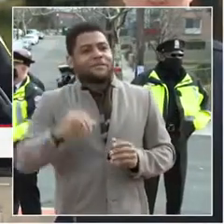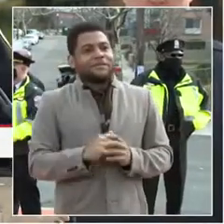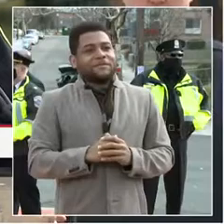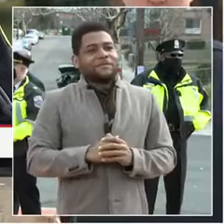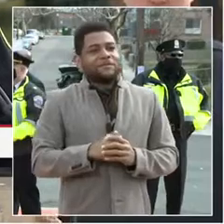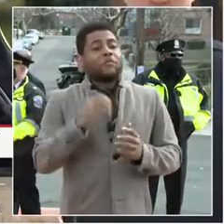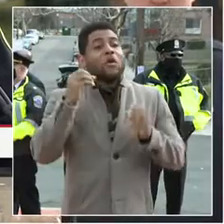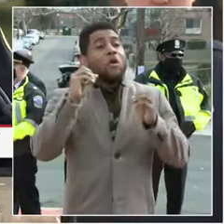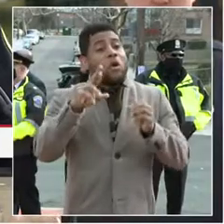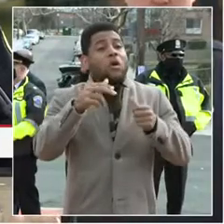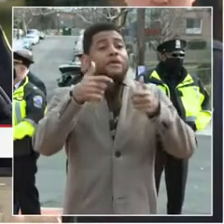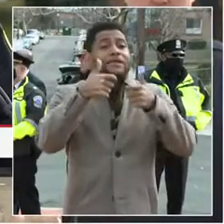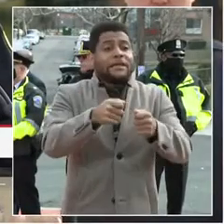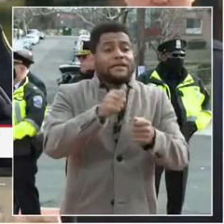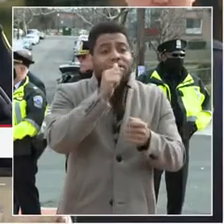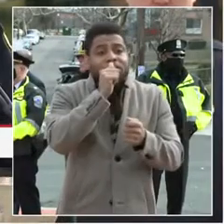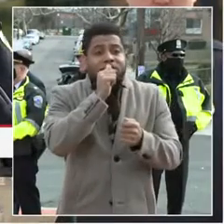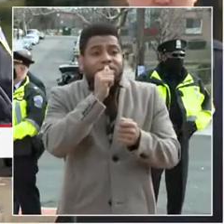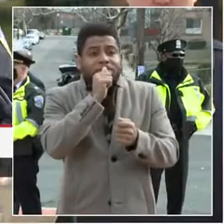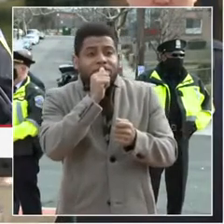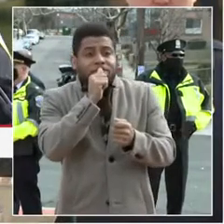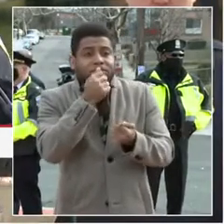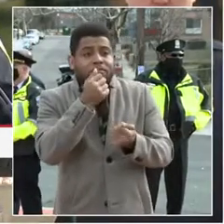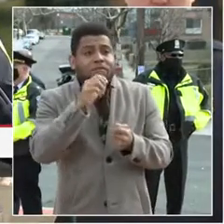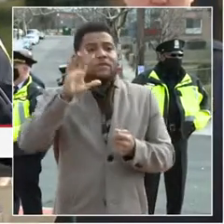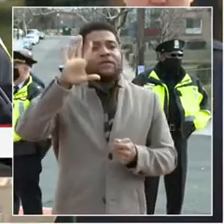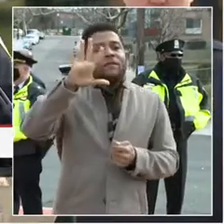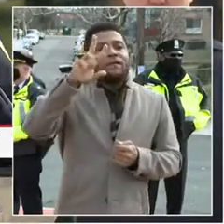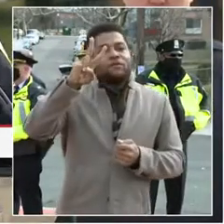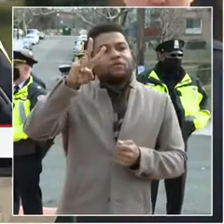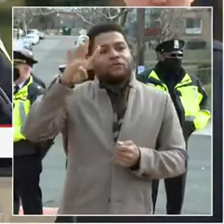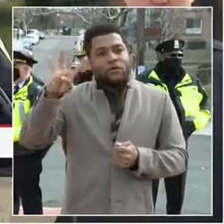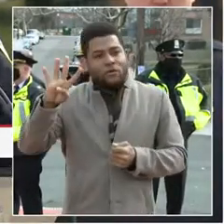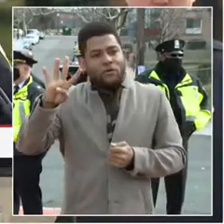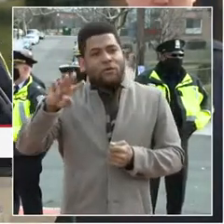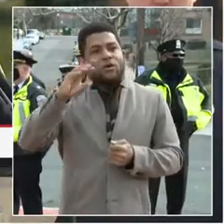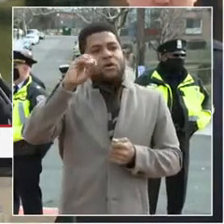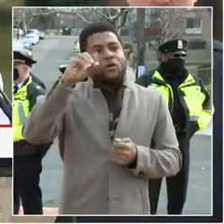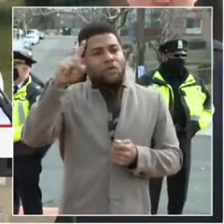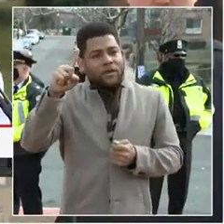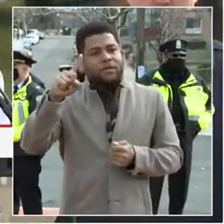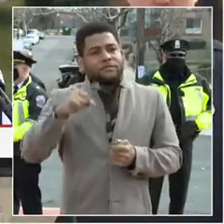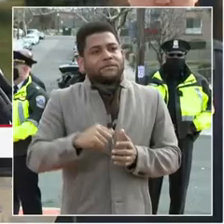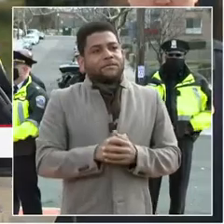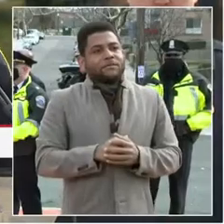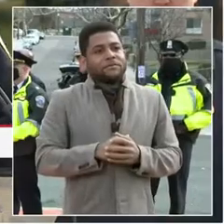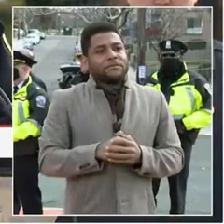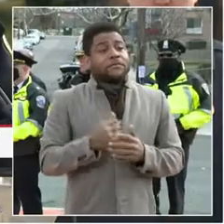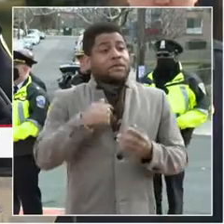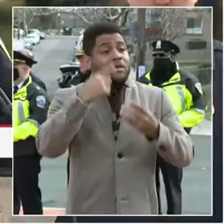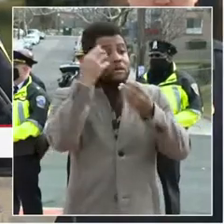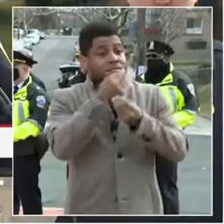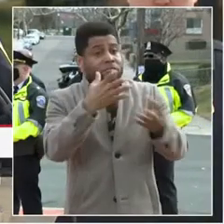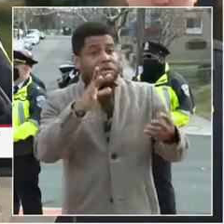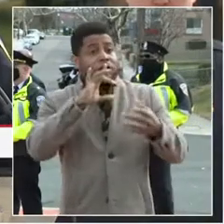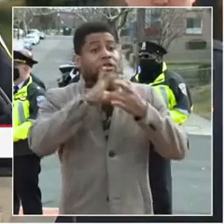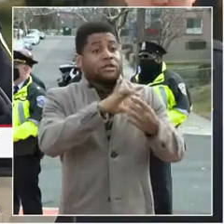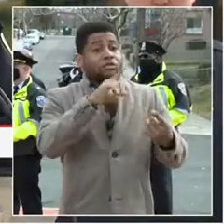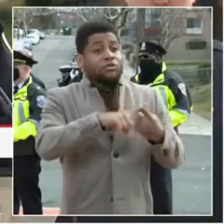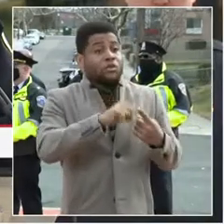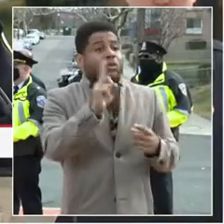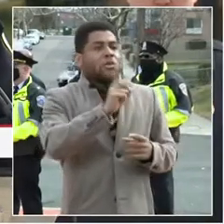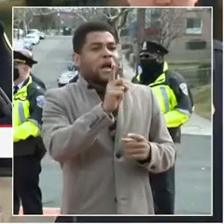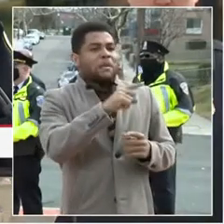50411, again with information related to the whereabouts of Mr. Gerald Thomas. The